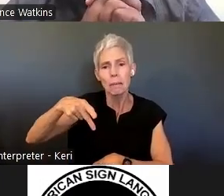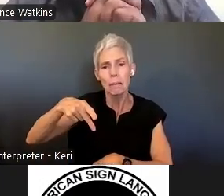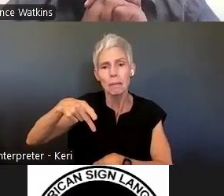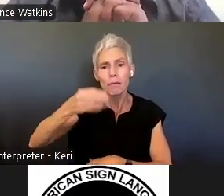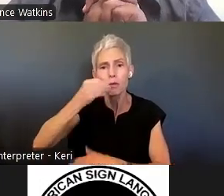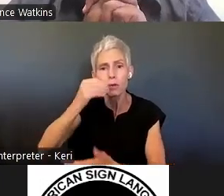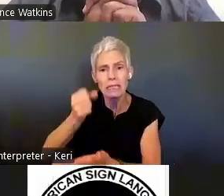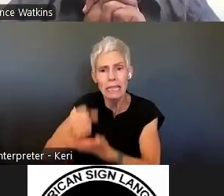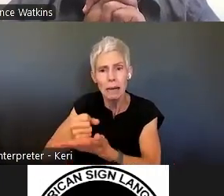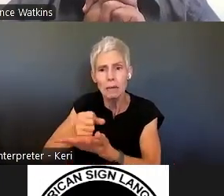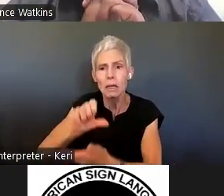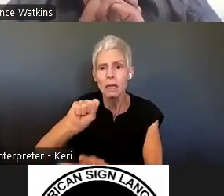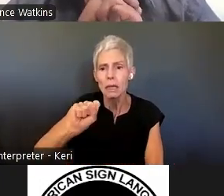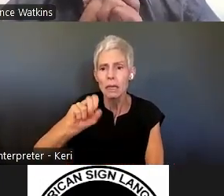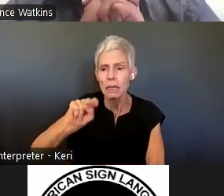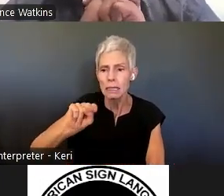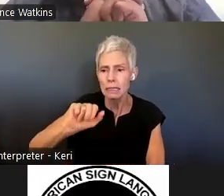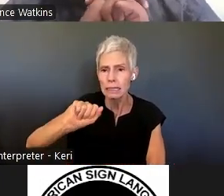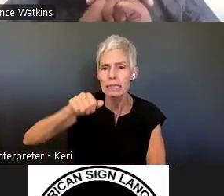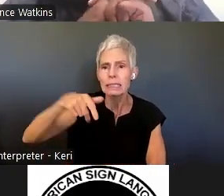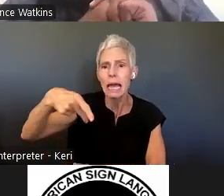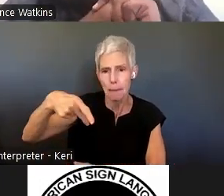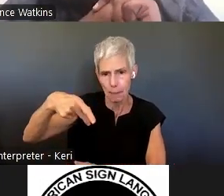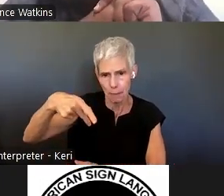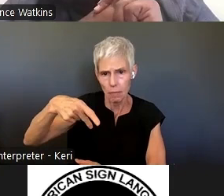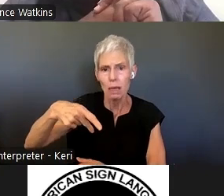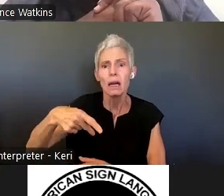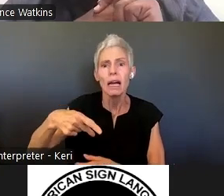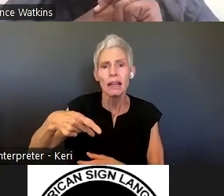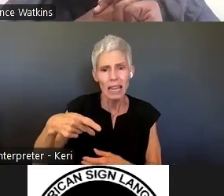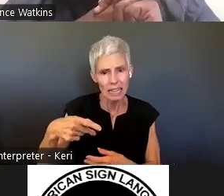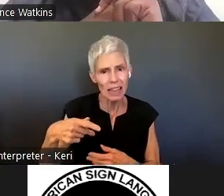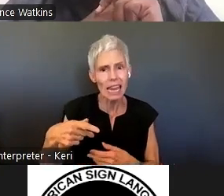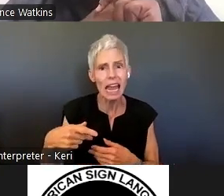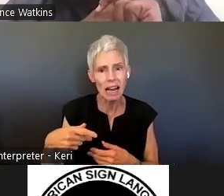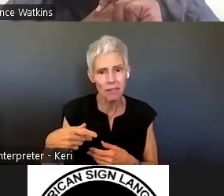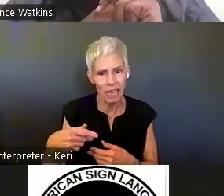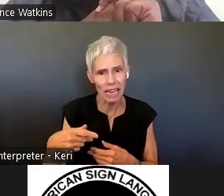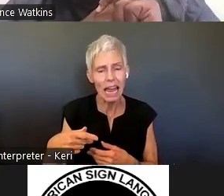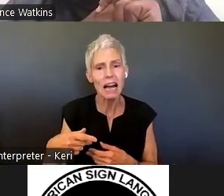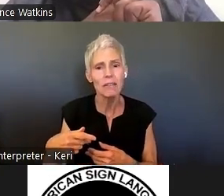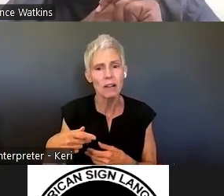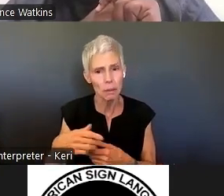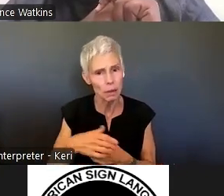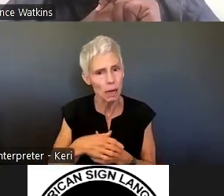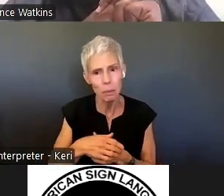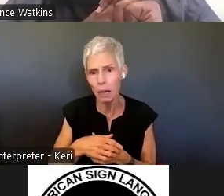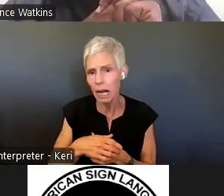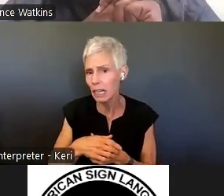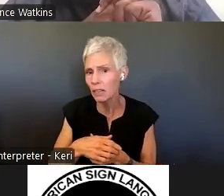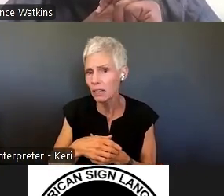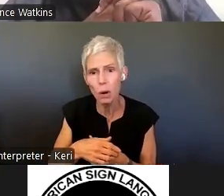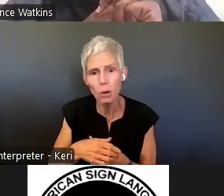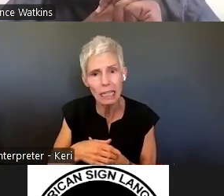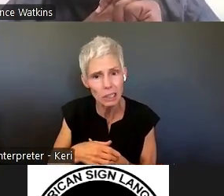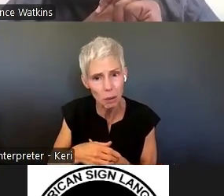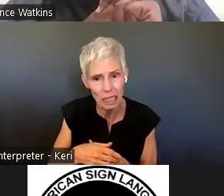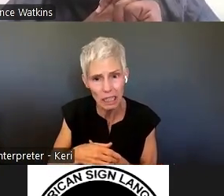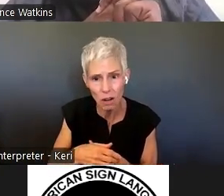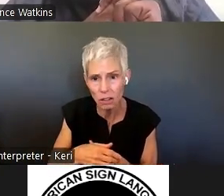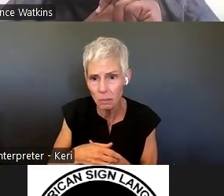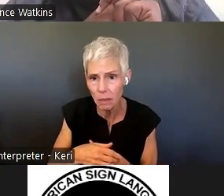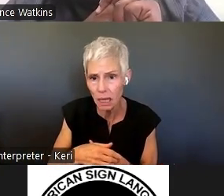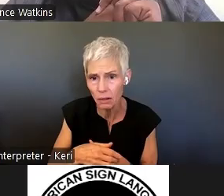into account your income versus what you're paying for rent when they make the determination. They have applied. They only